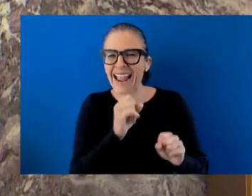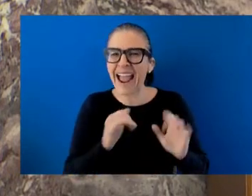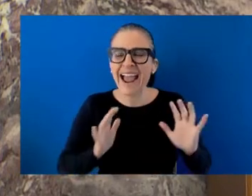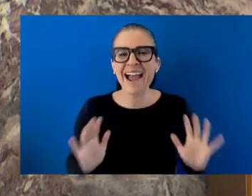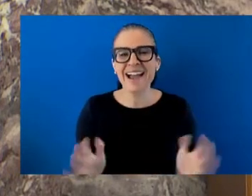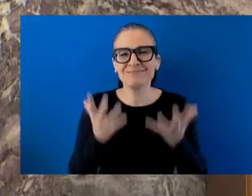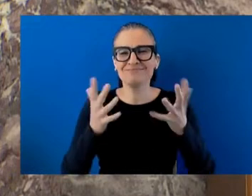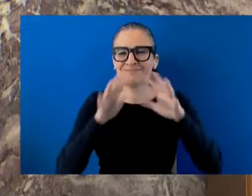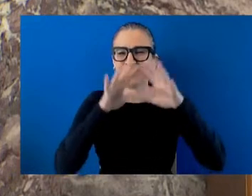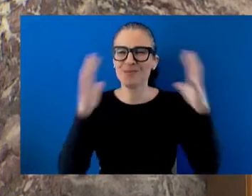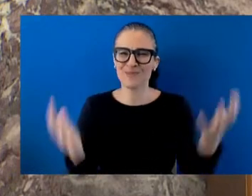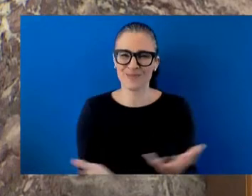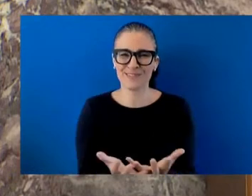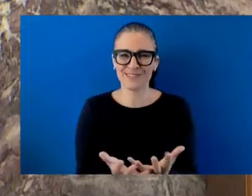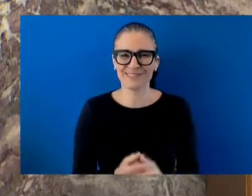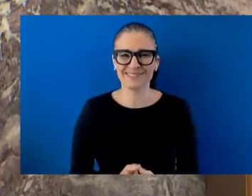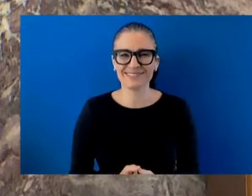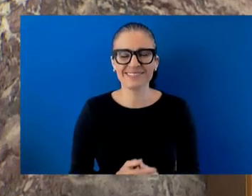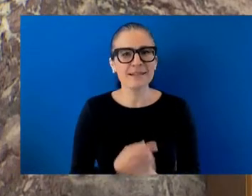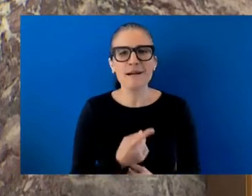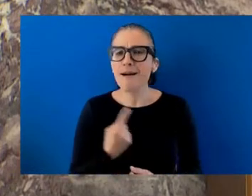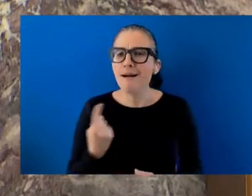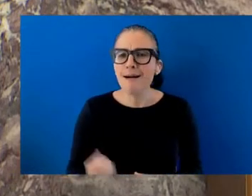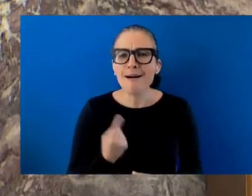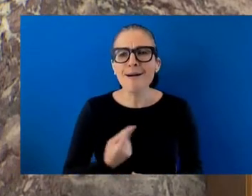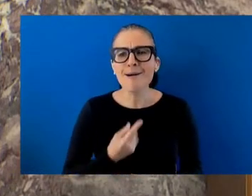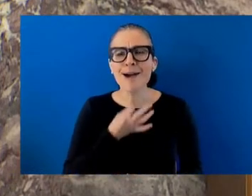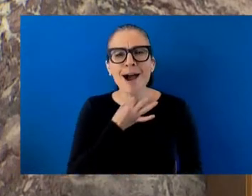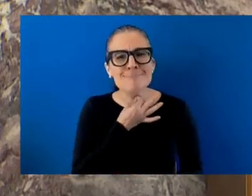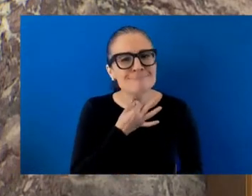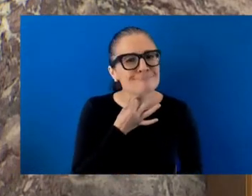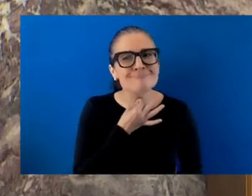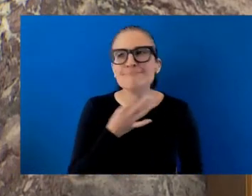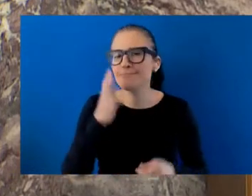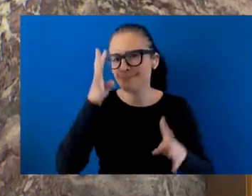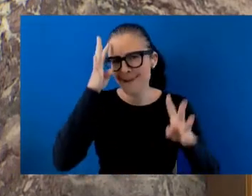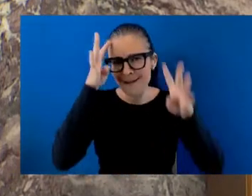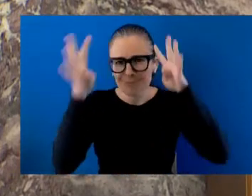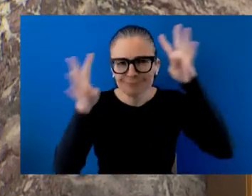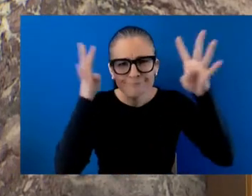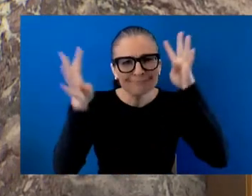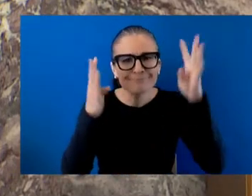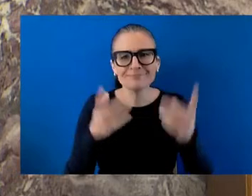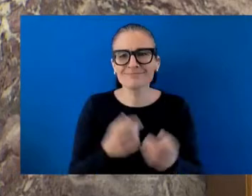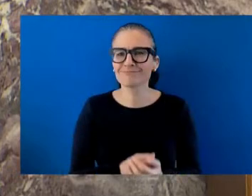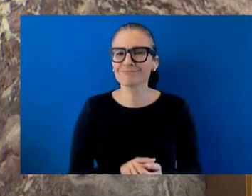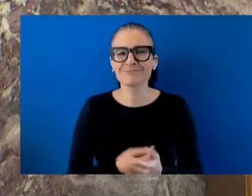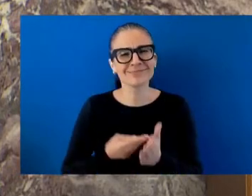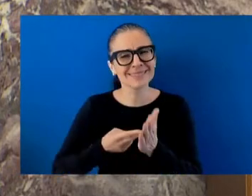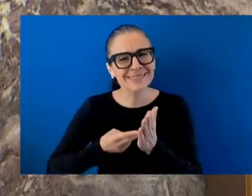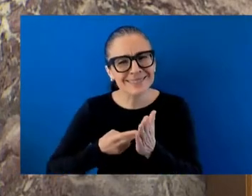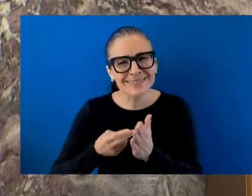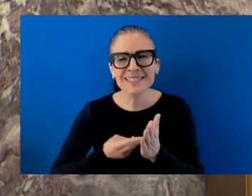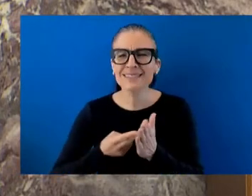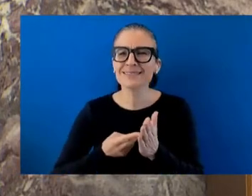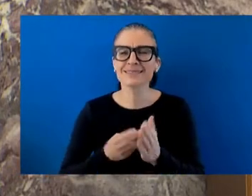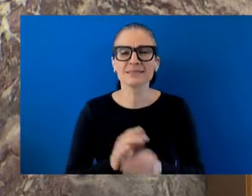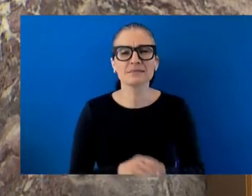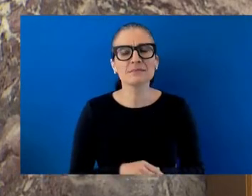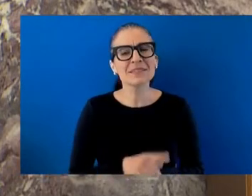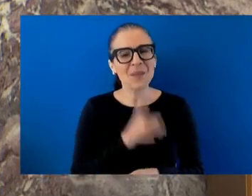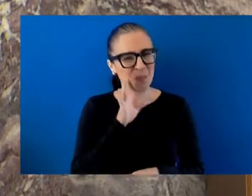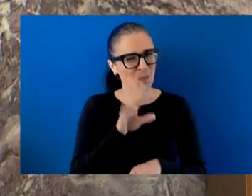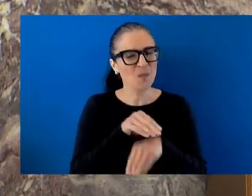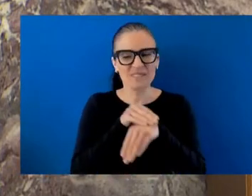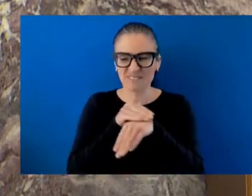where curiosity breeds innovation, where integrity paves the way for progress, and where change is always possible.